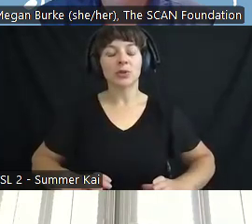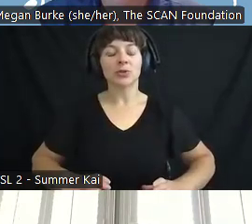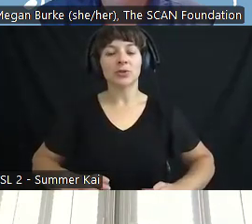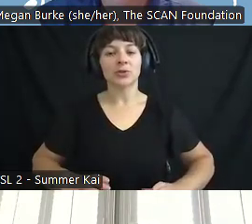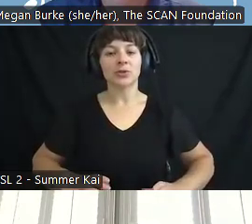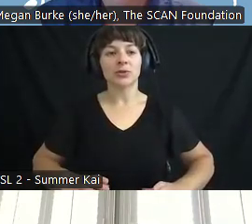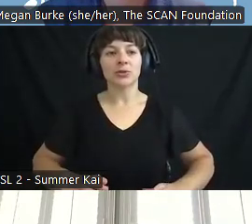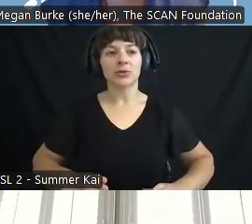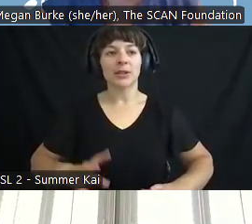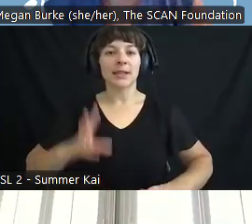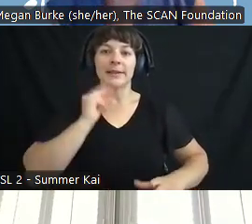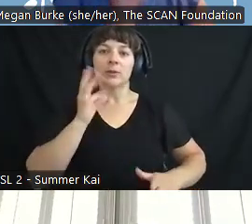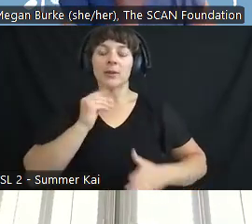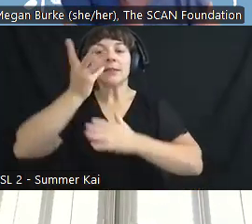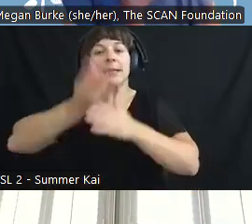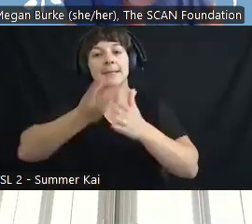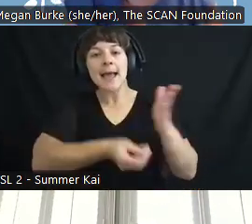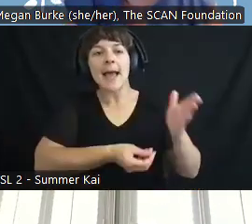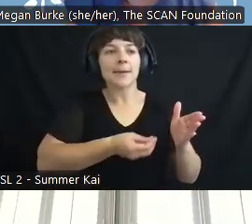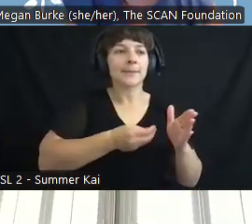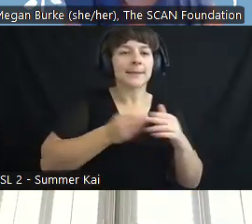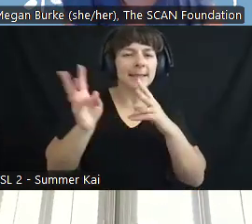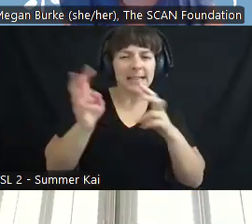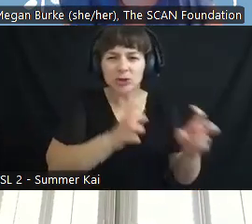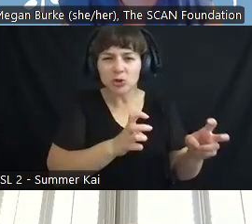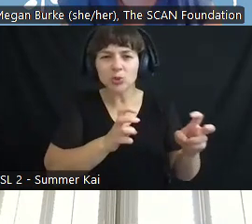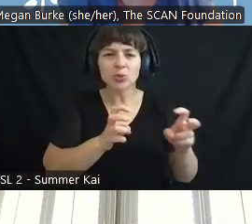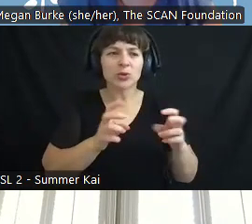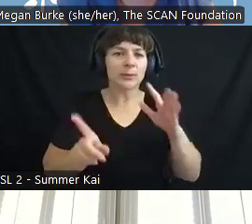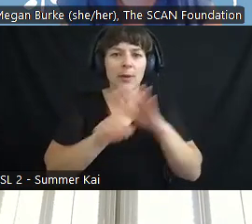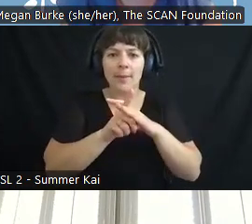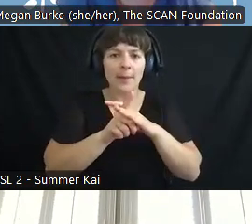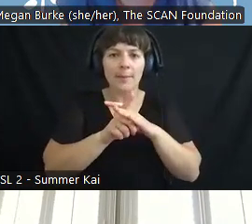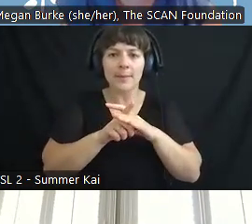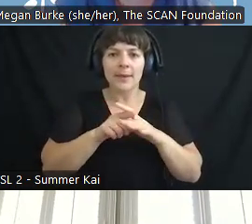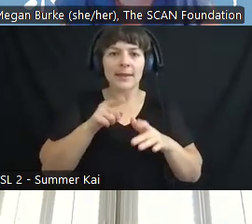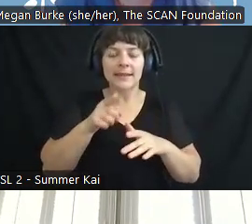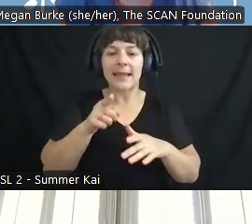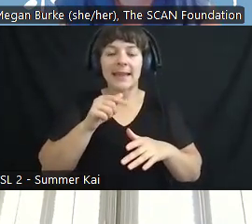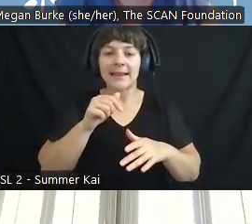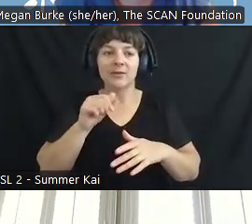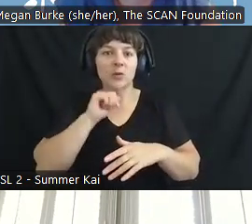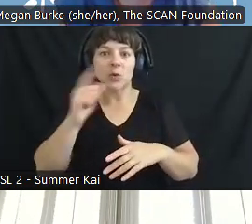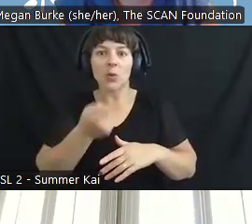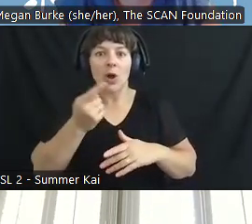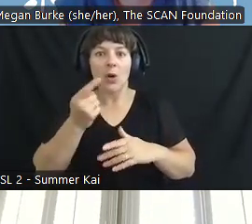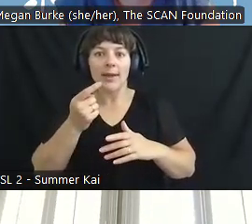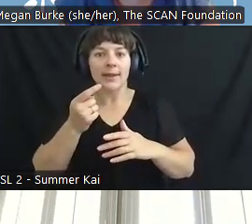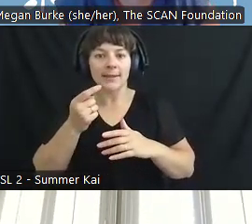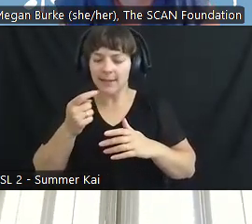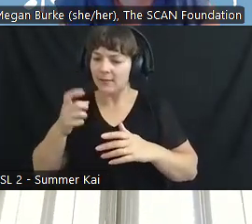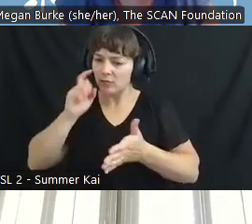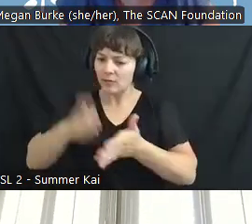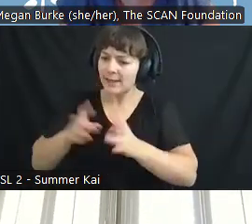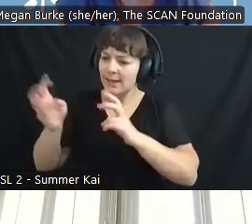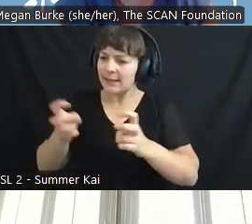experiencing gaps or issues that they don't bring to the level of a grievance. It's a whole thing to